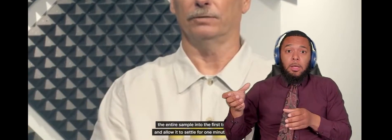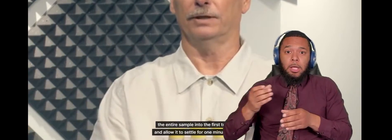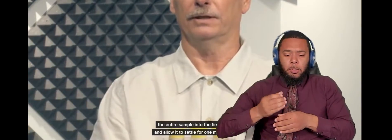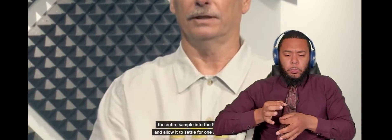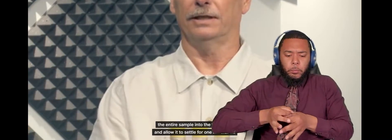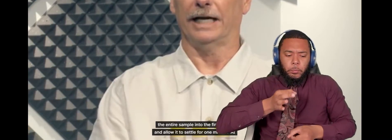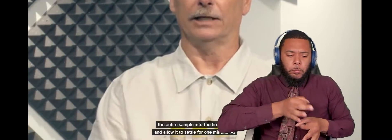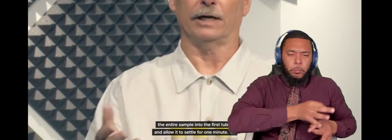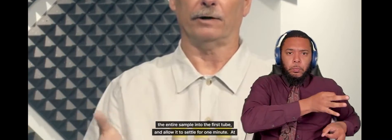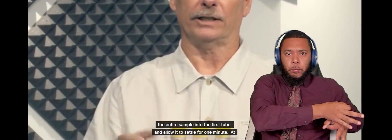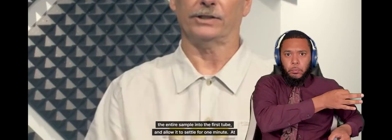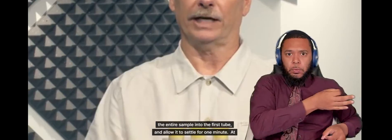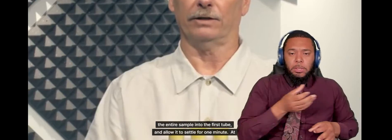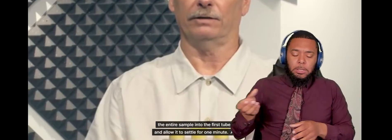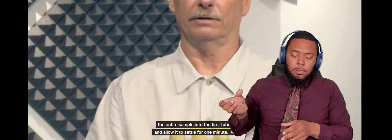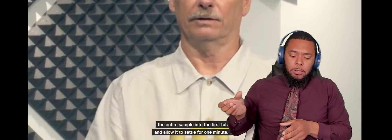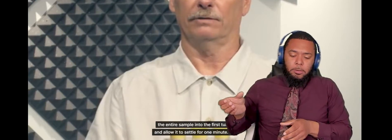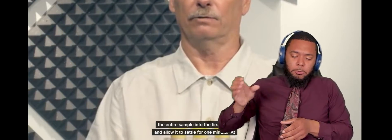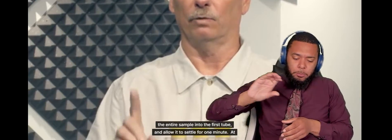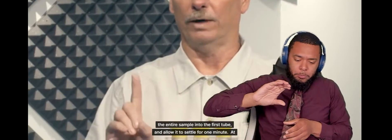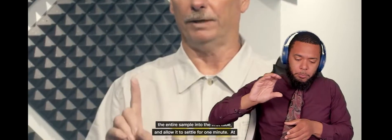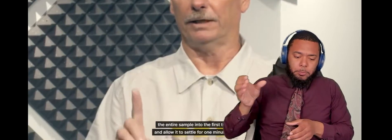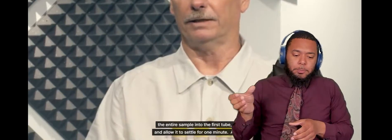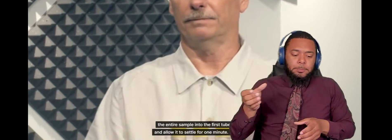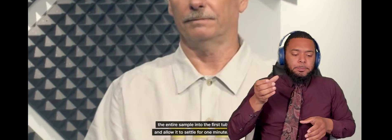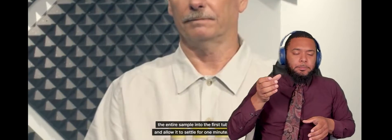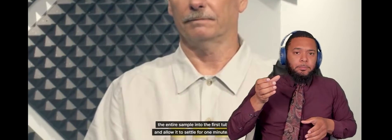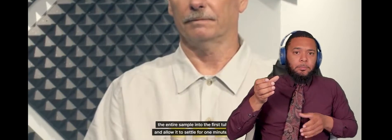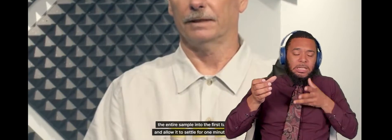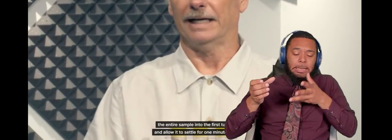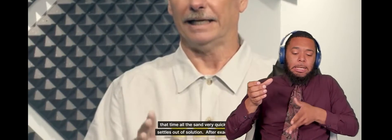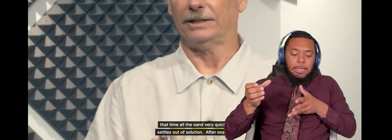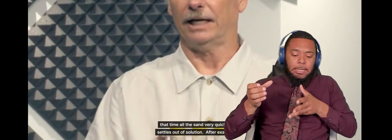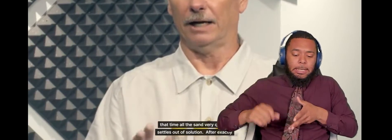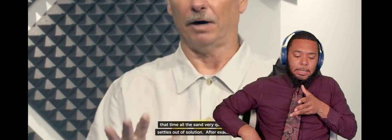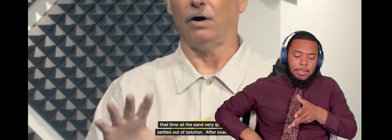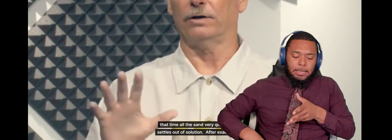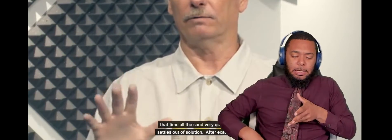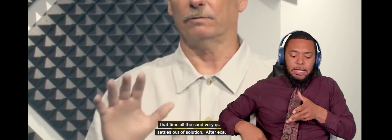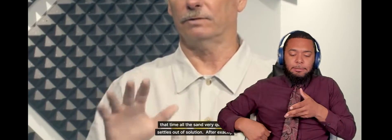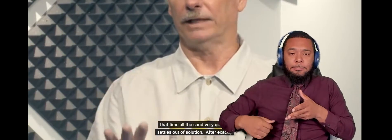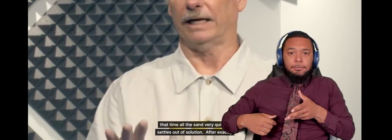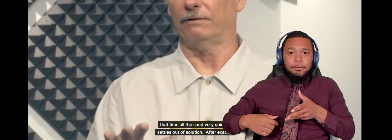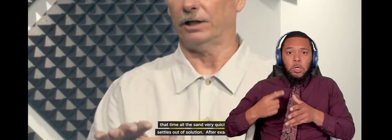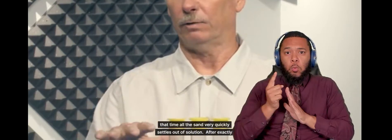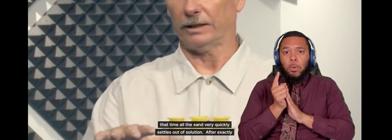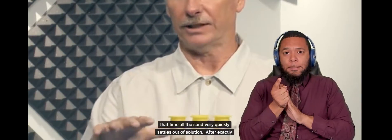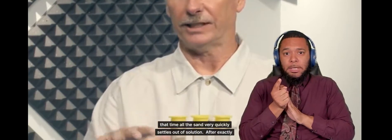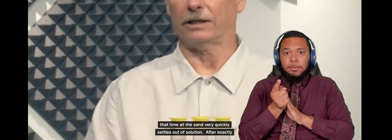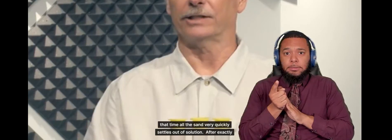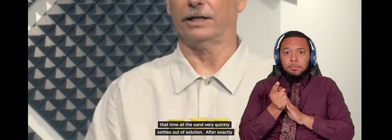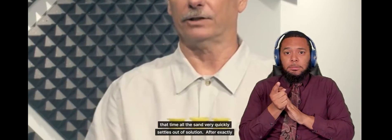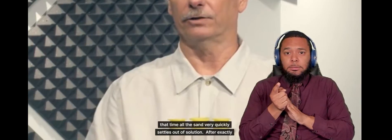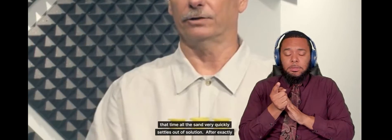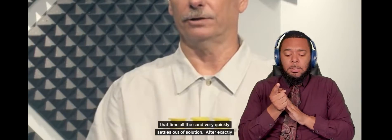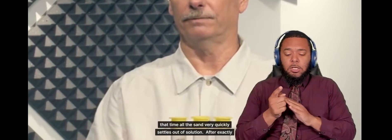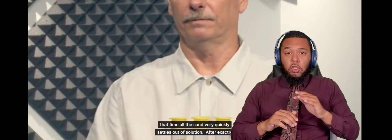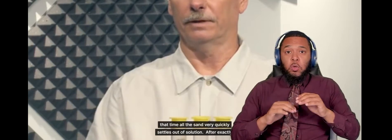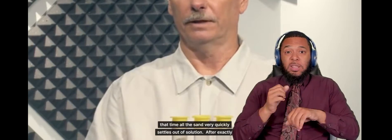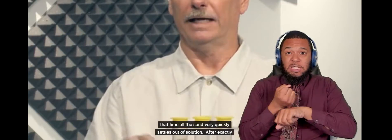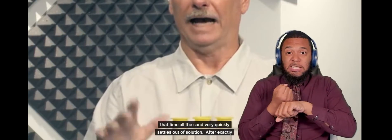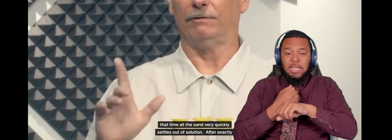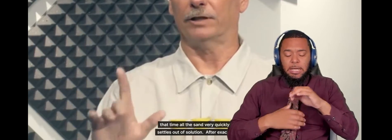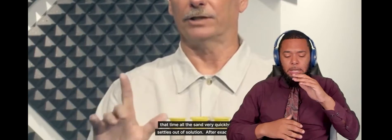first tube and allow it to settle for 1 minute. At that time, all the sand very quickly settles out of